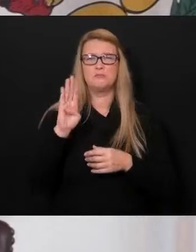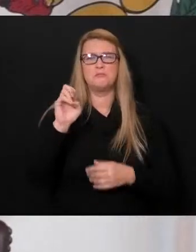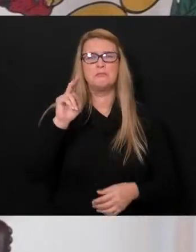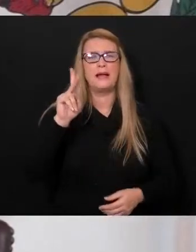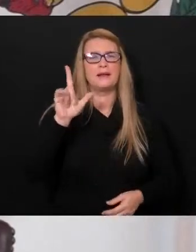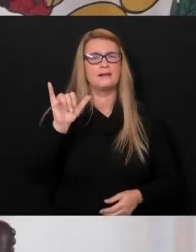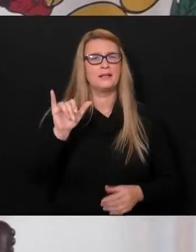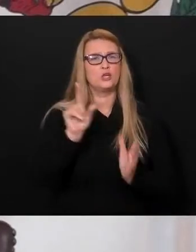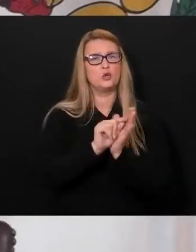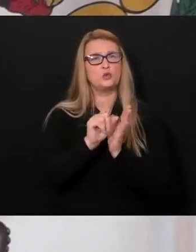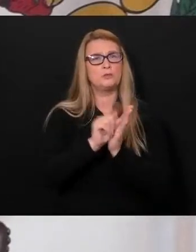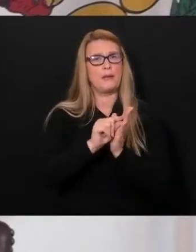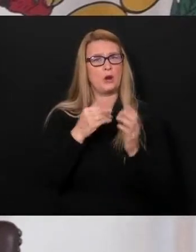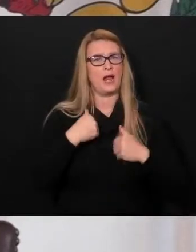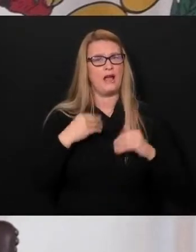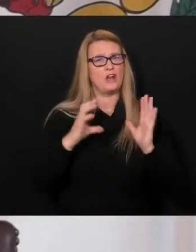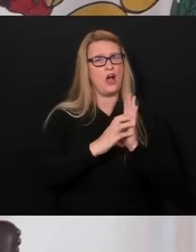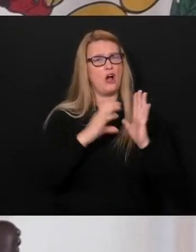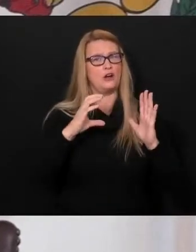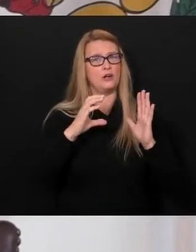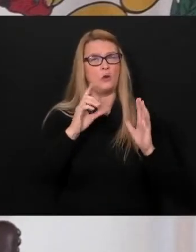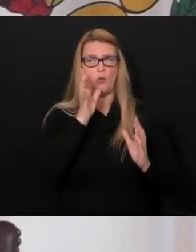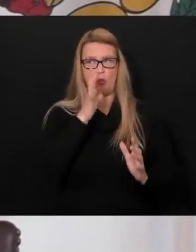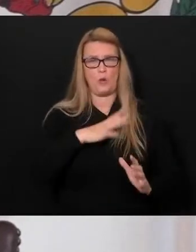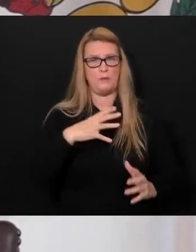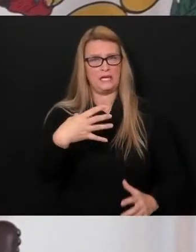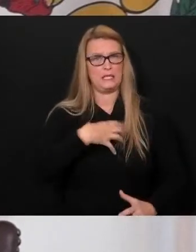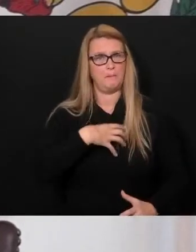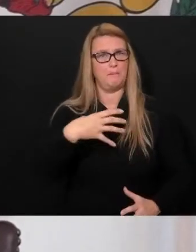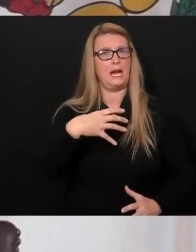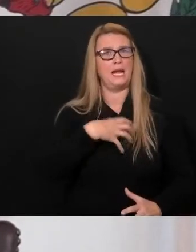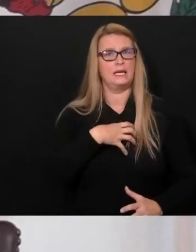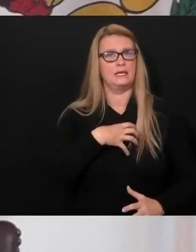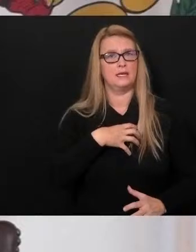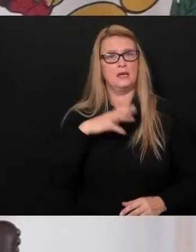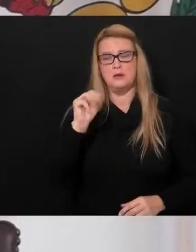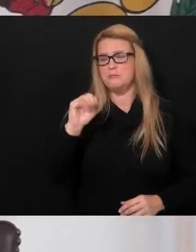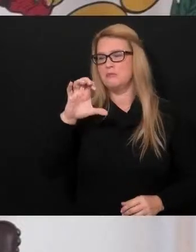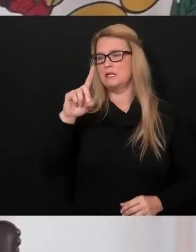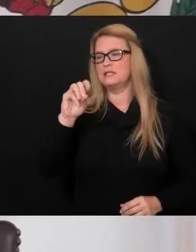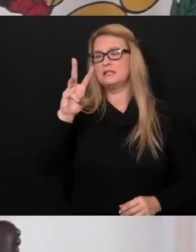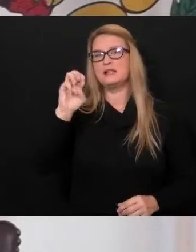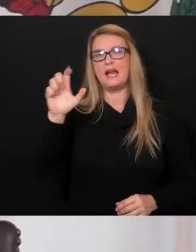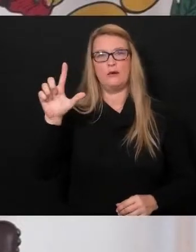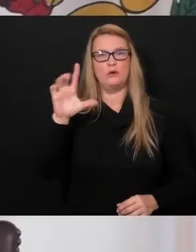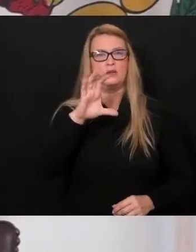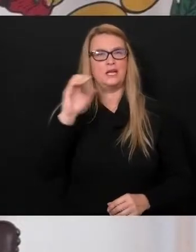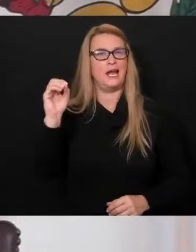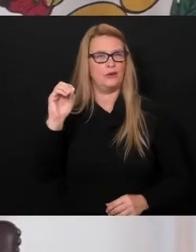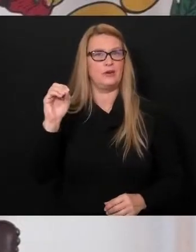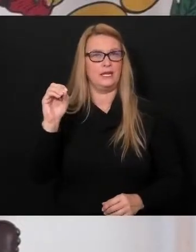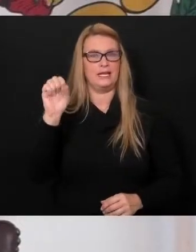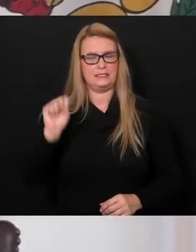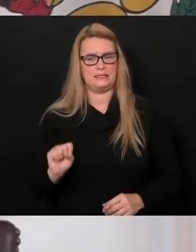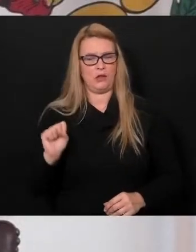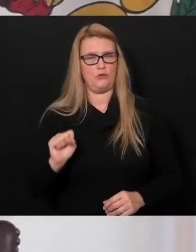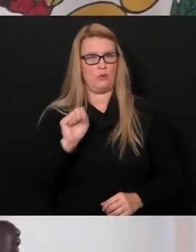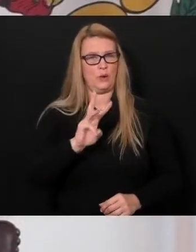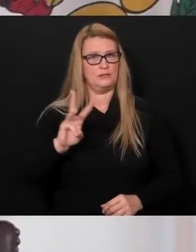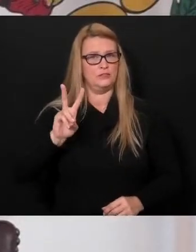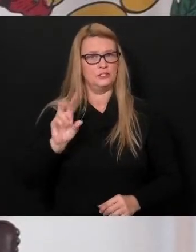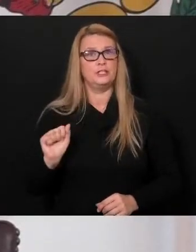and there was a lady that was really complaining, I think, about McDowell County or one of the counties in southern West Virginia and everything.